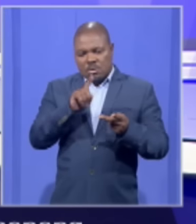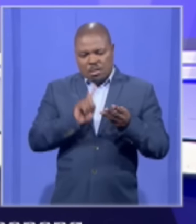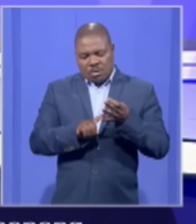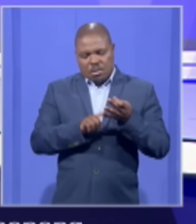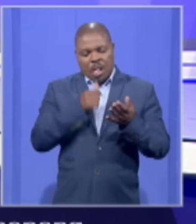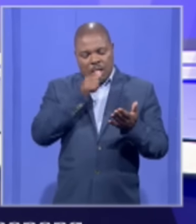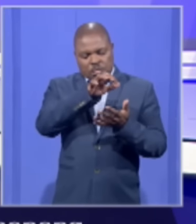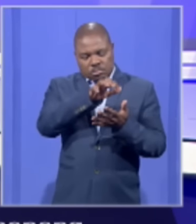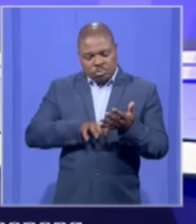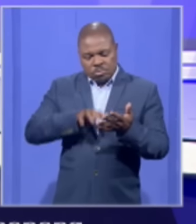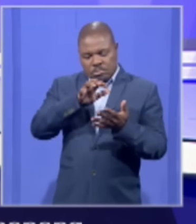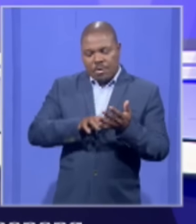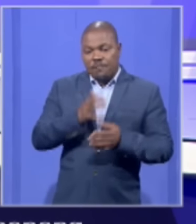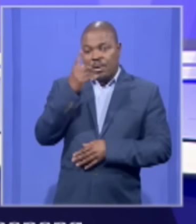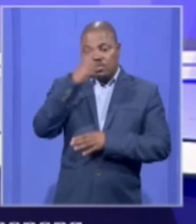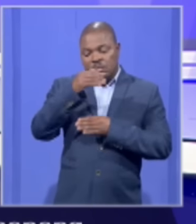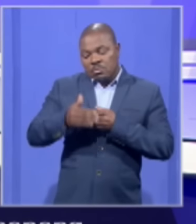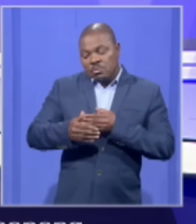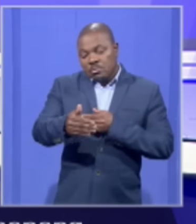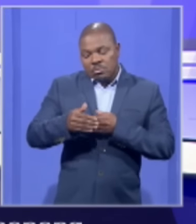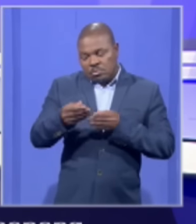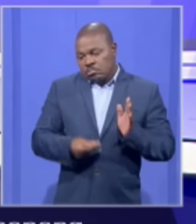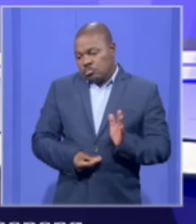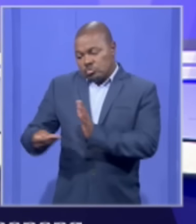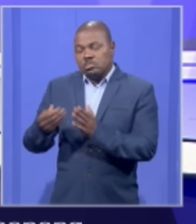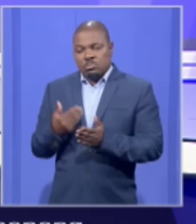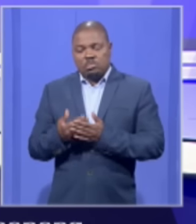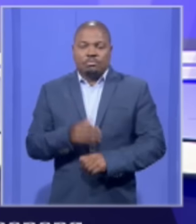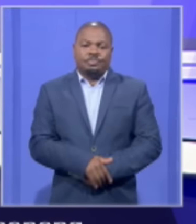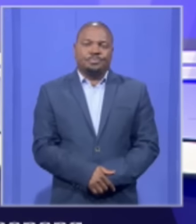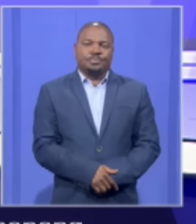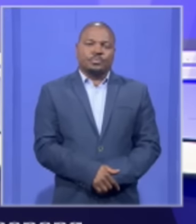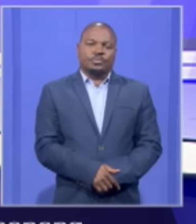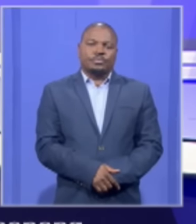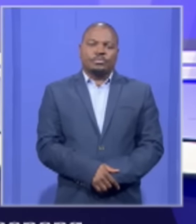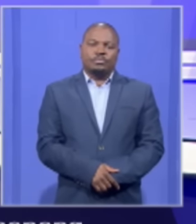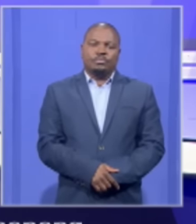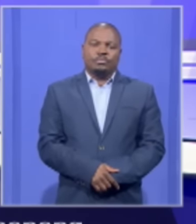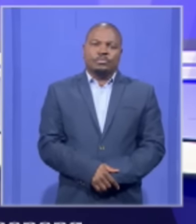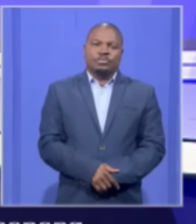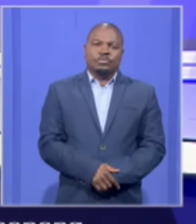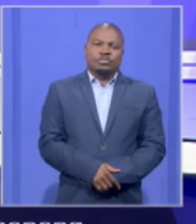mo malatsing a le 5 morago ga go amogela kitsiso eno.